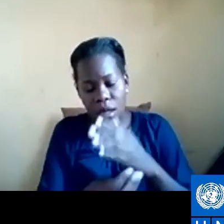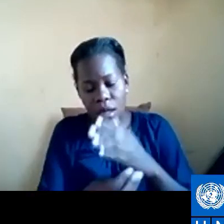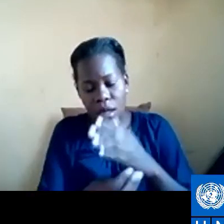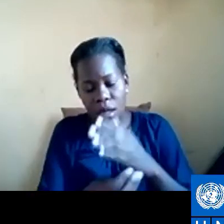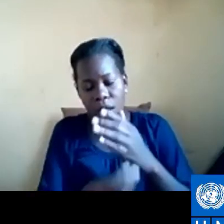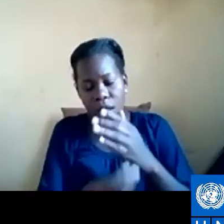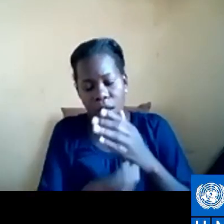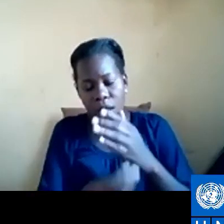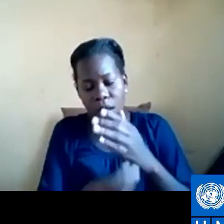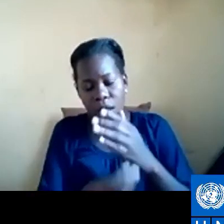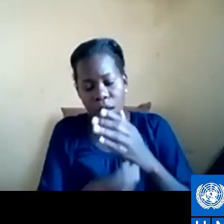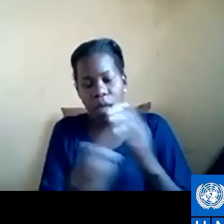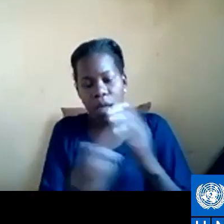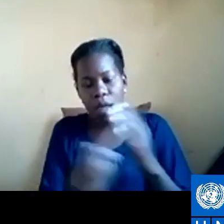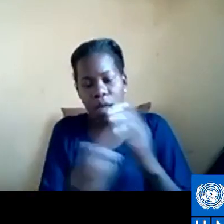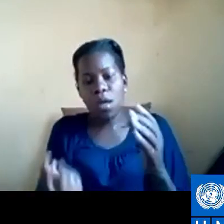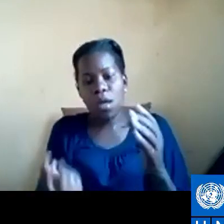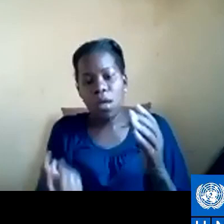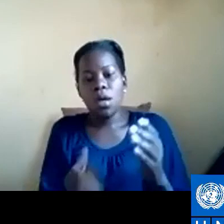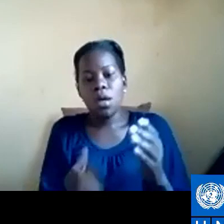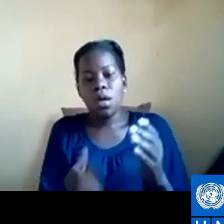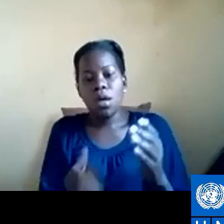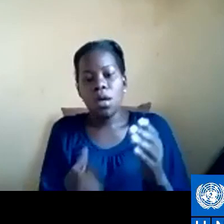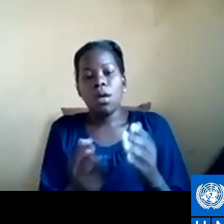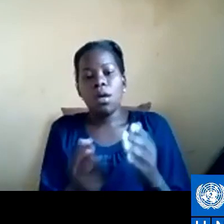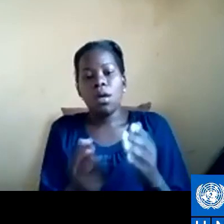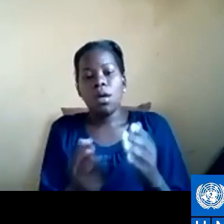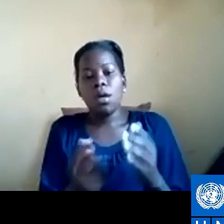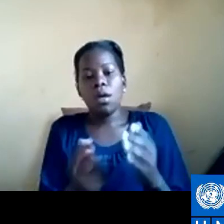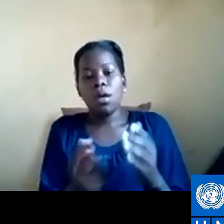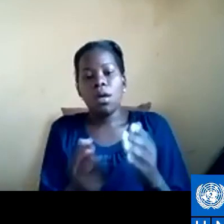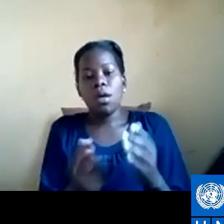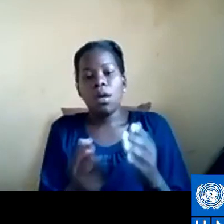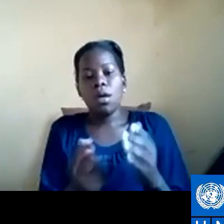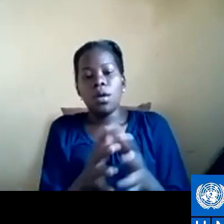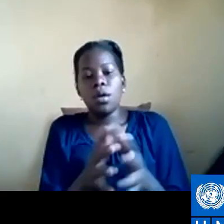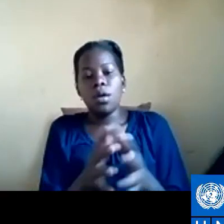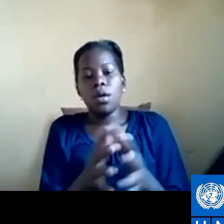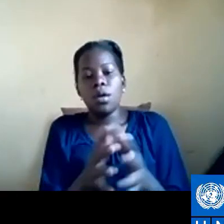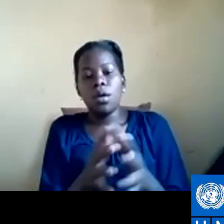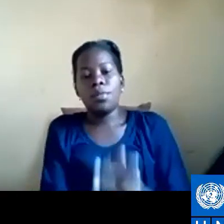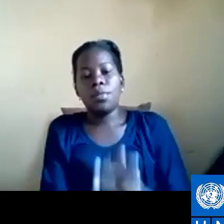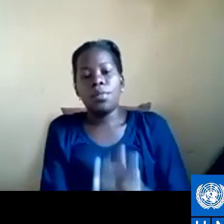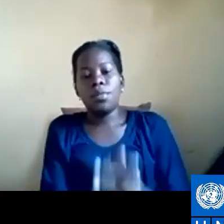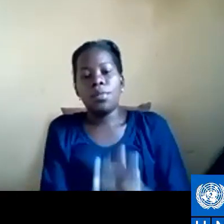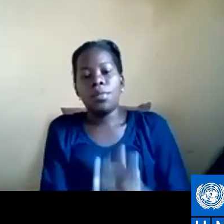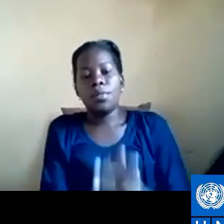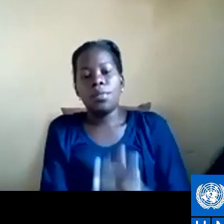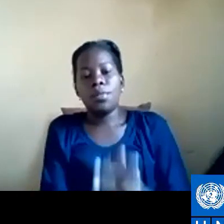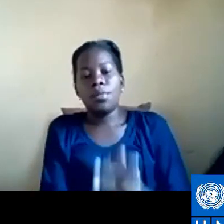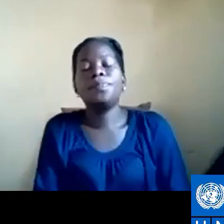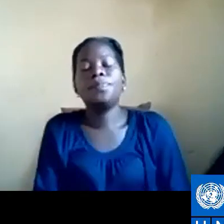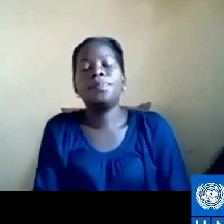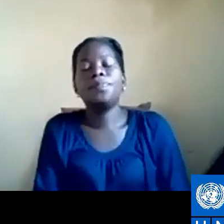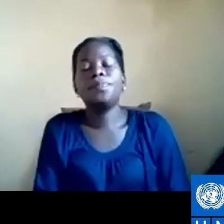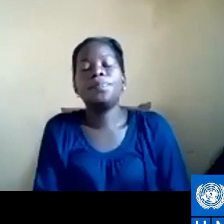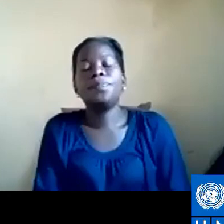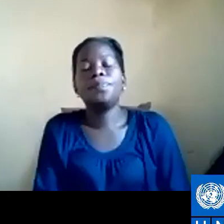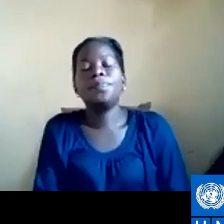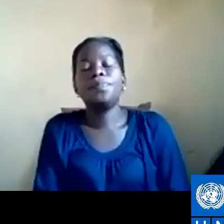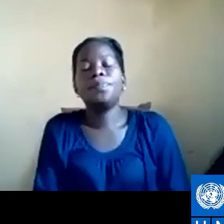project. That I'm not sure the UNDP has focused on, but maybe we'll find out an